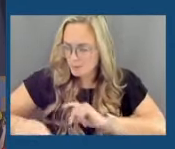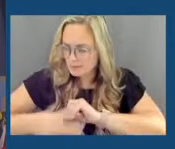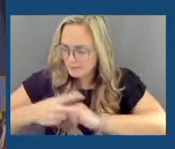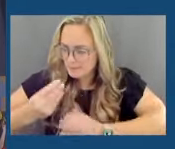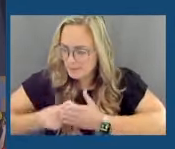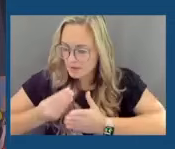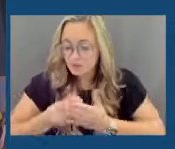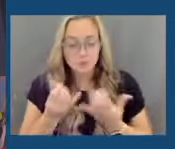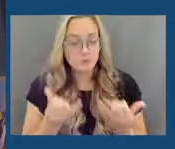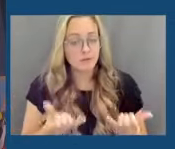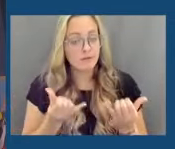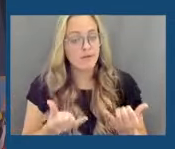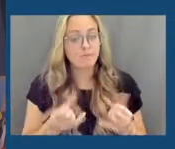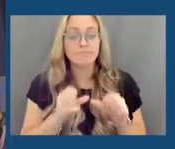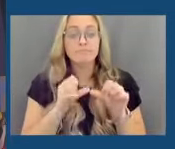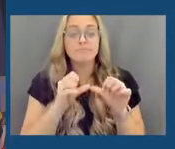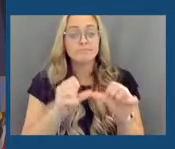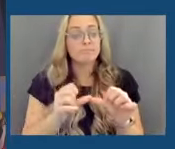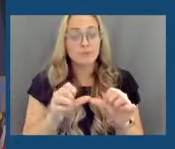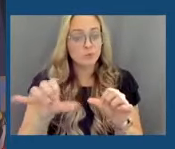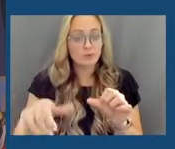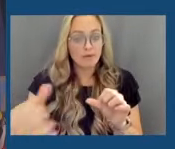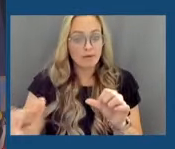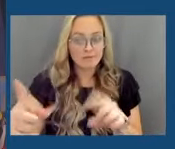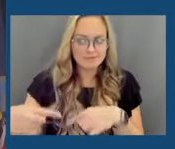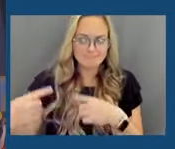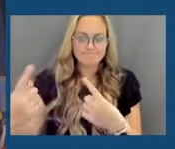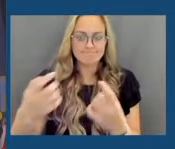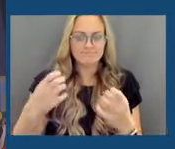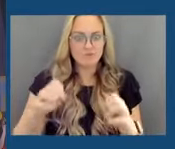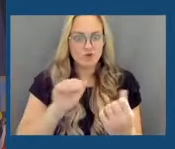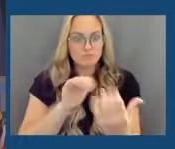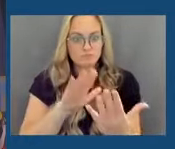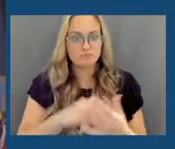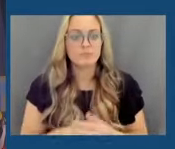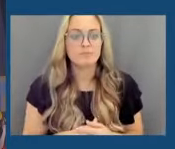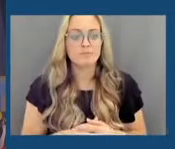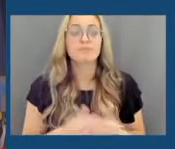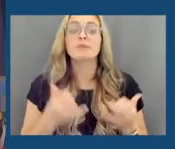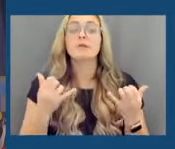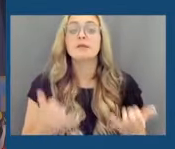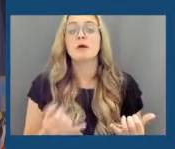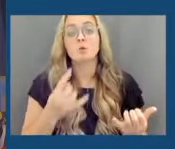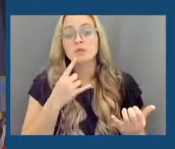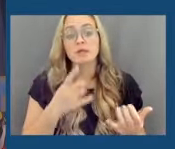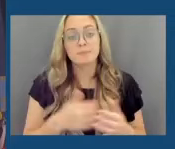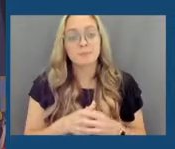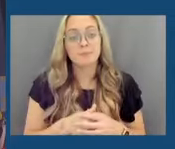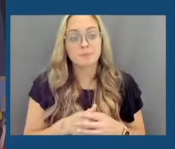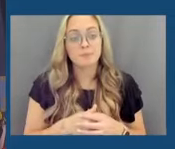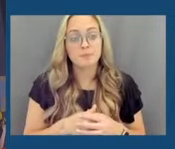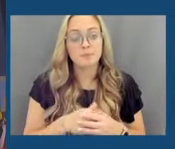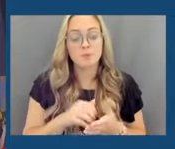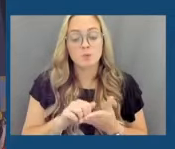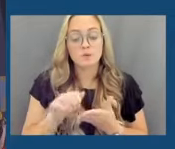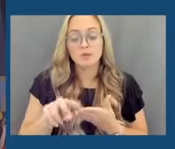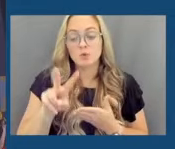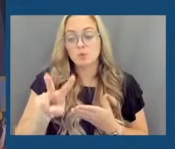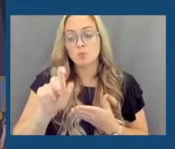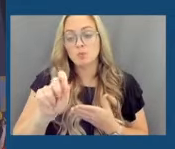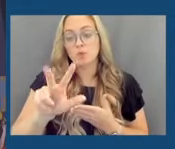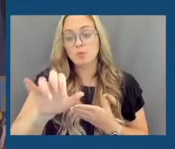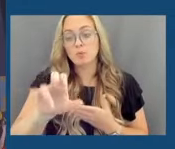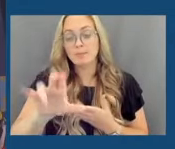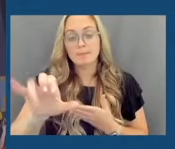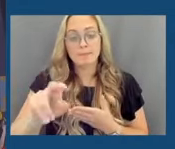today, a continuation of this long effort, we're announcing that we're sending $2.3